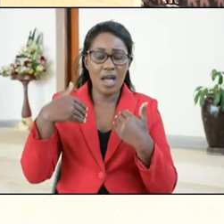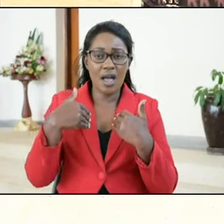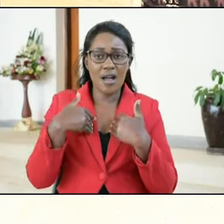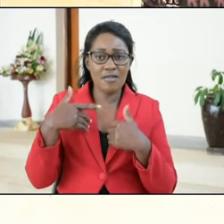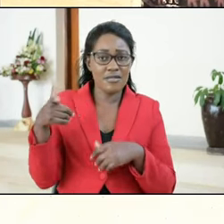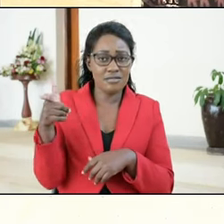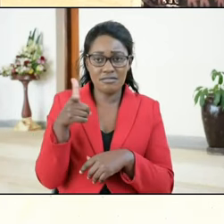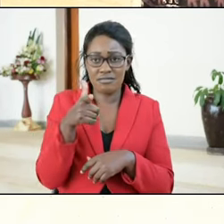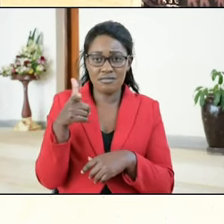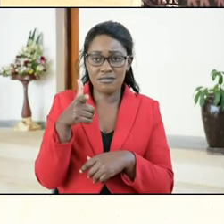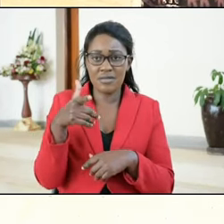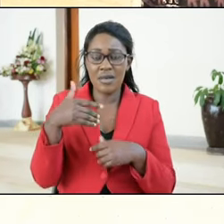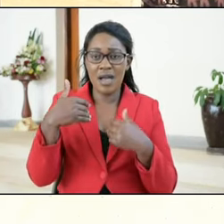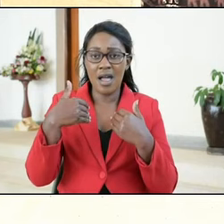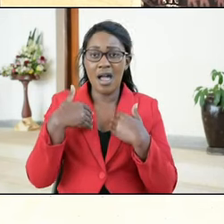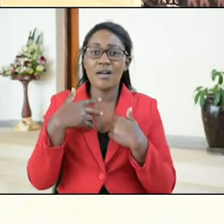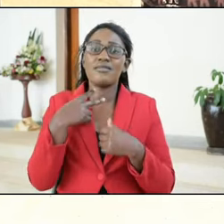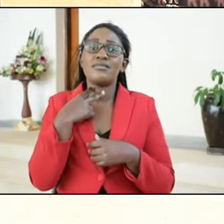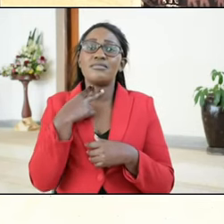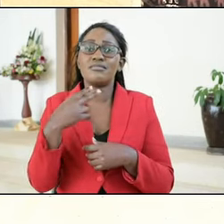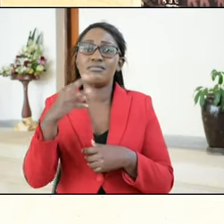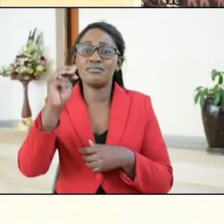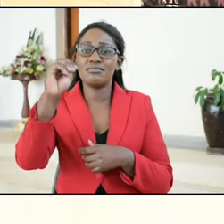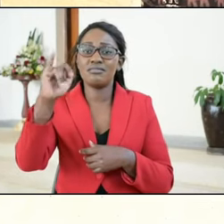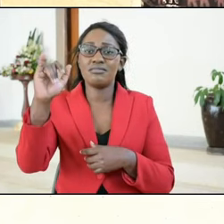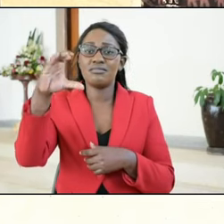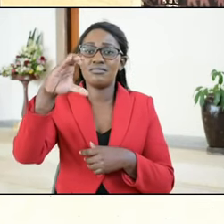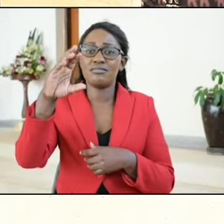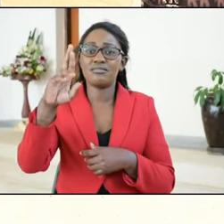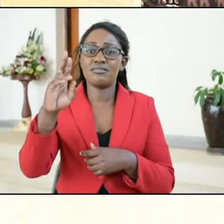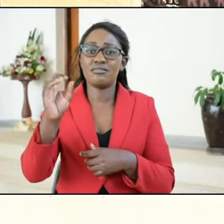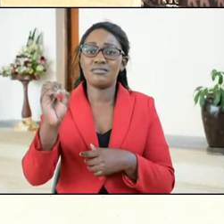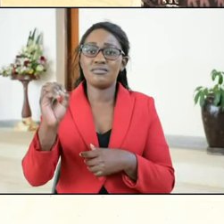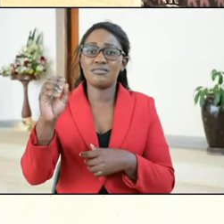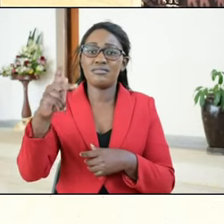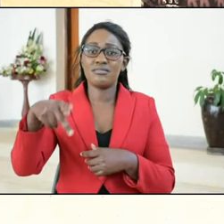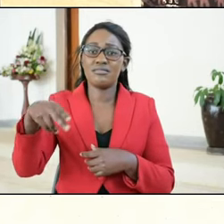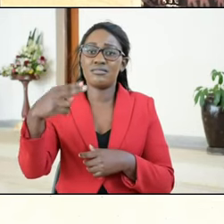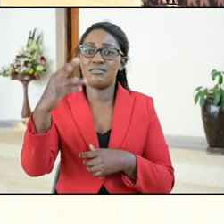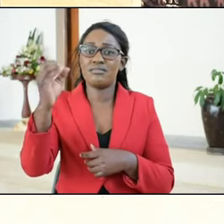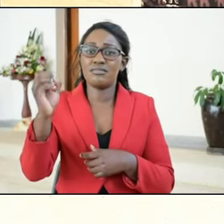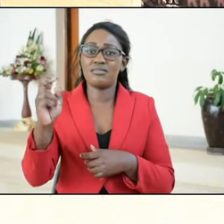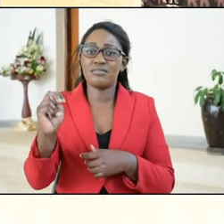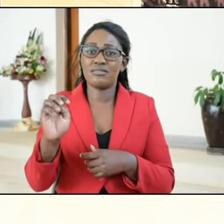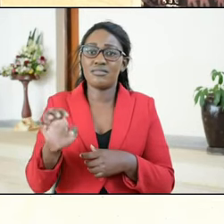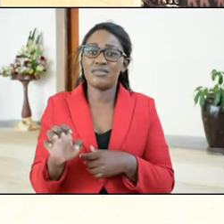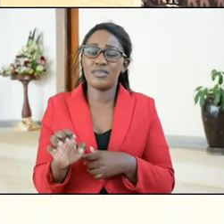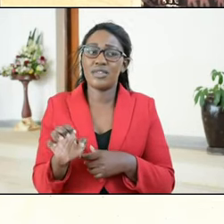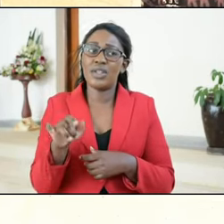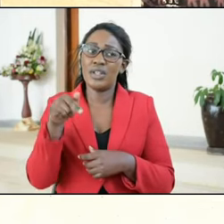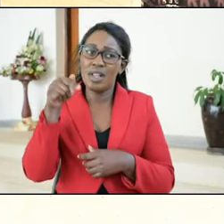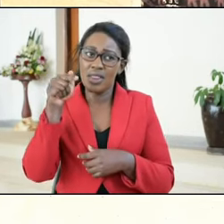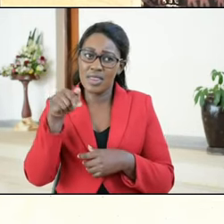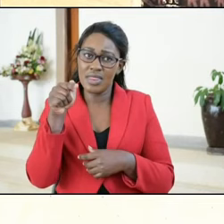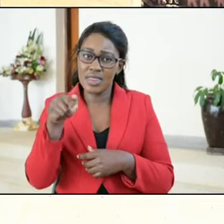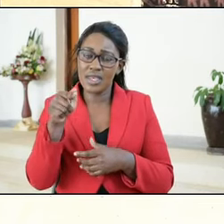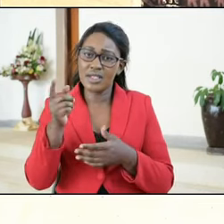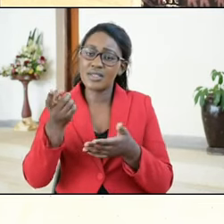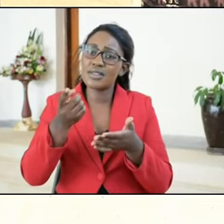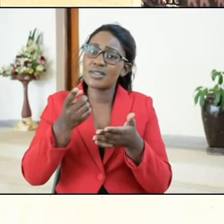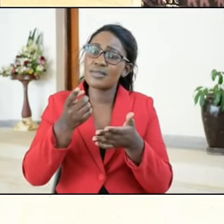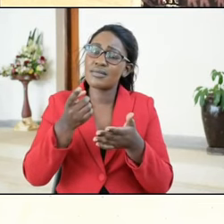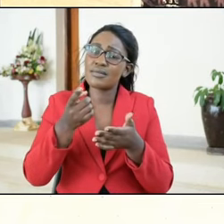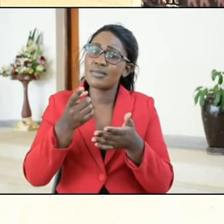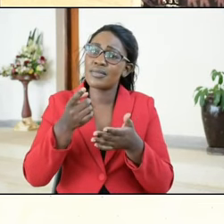microphone inbuilt can come online and tell you something about creation and quote scripture after